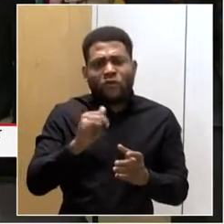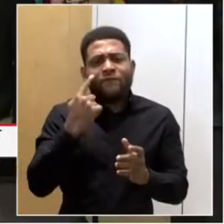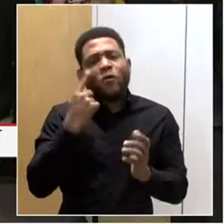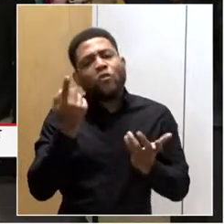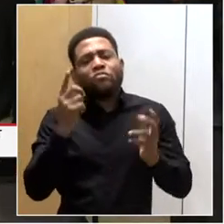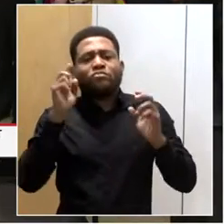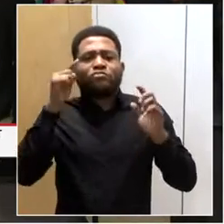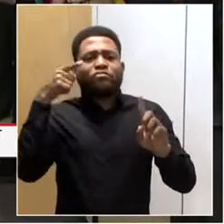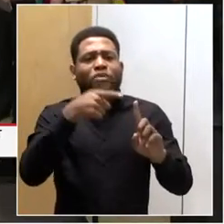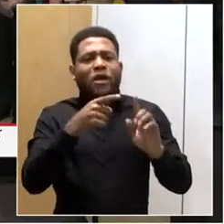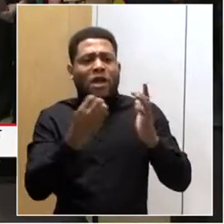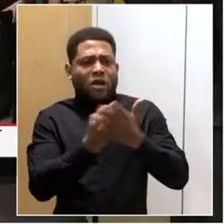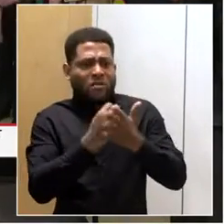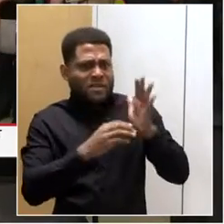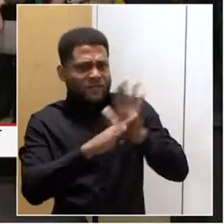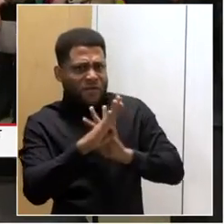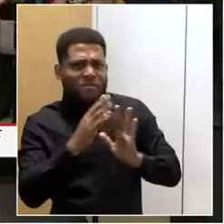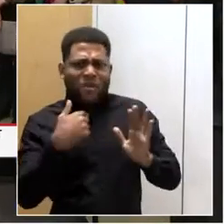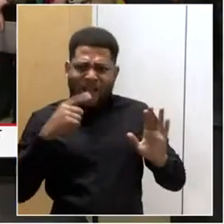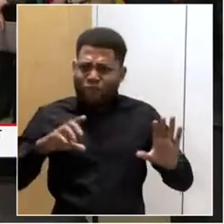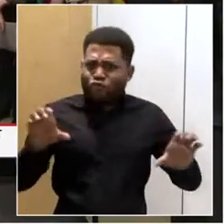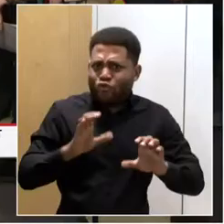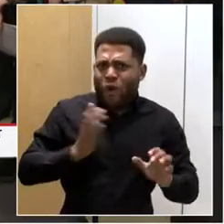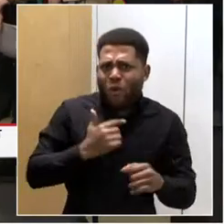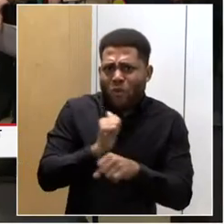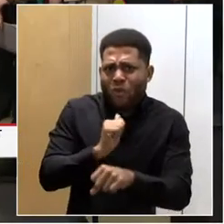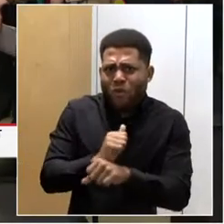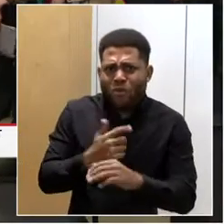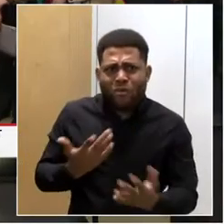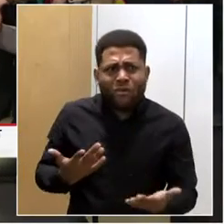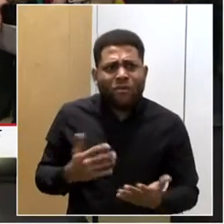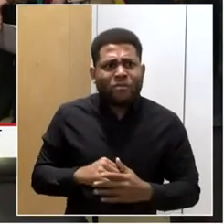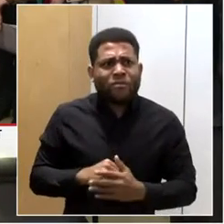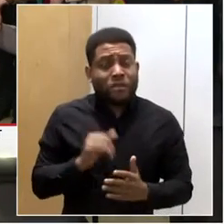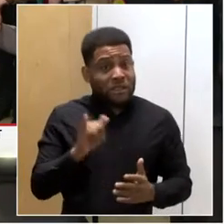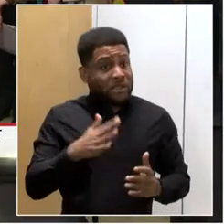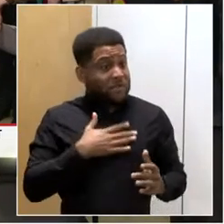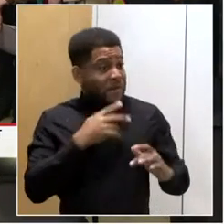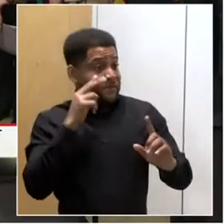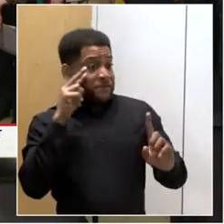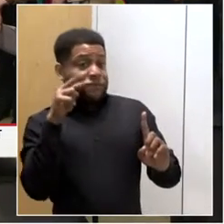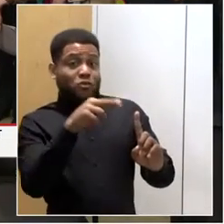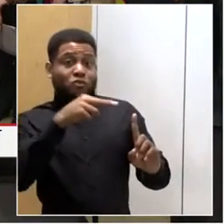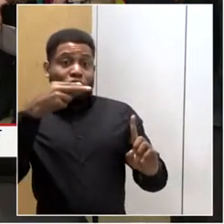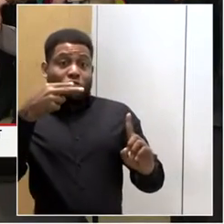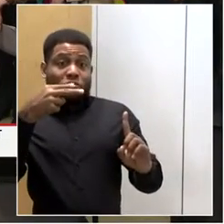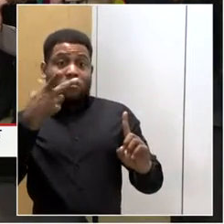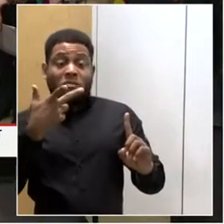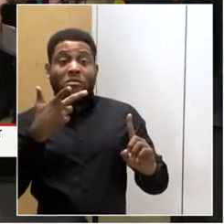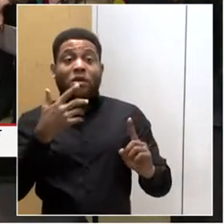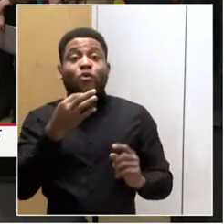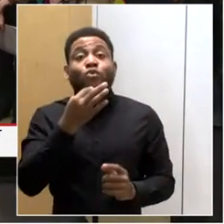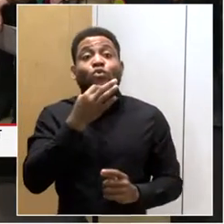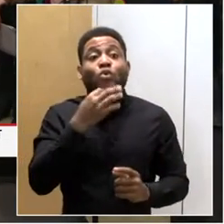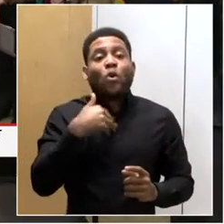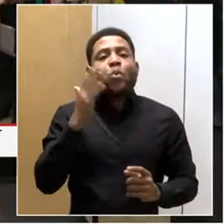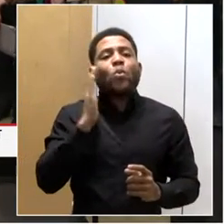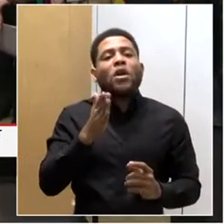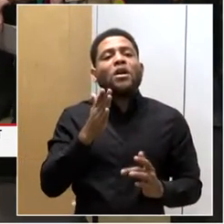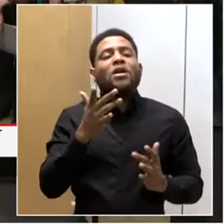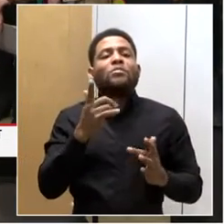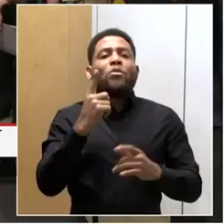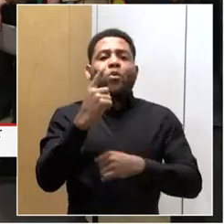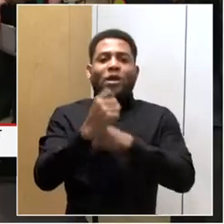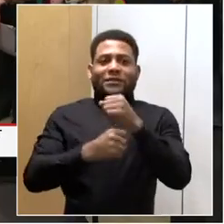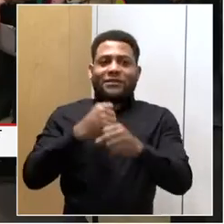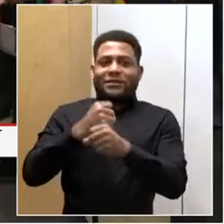job. So that's how I view it. I'm about to hit my 1 year mark. I'm incredibly